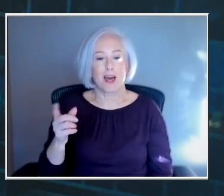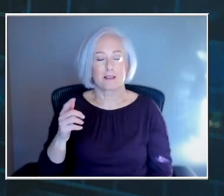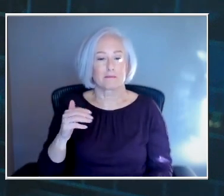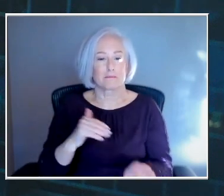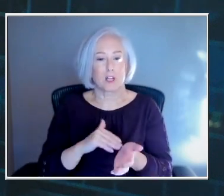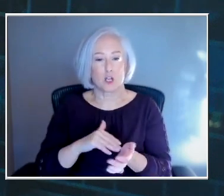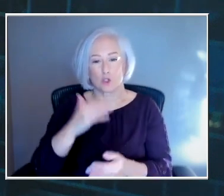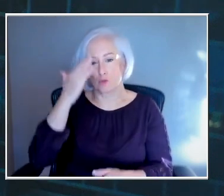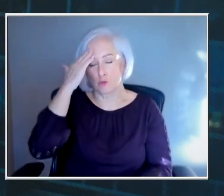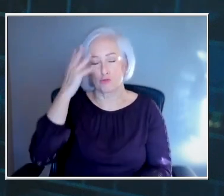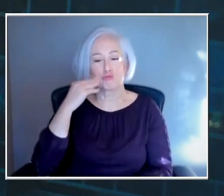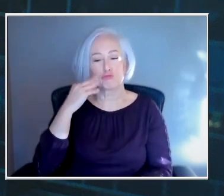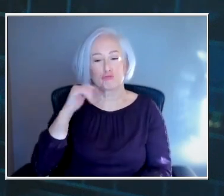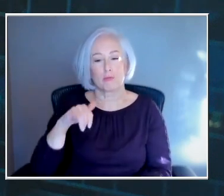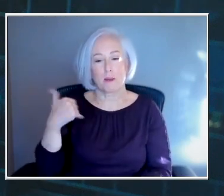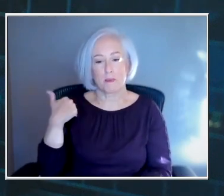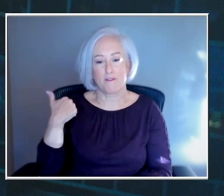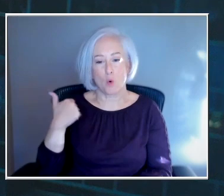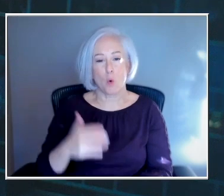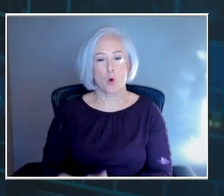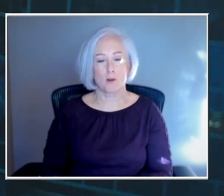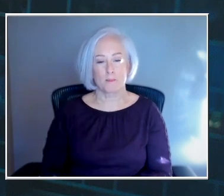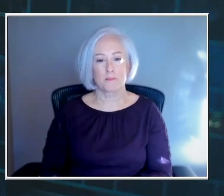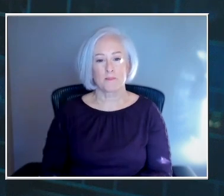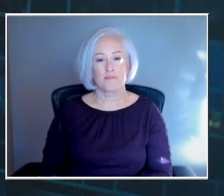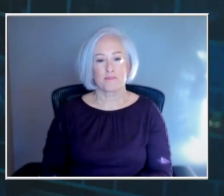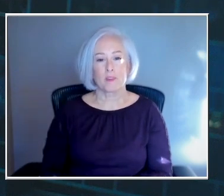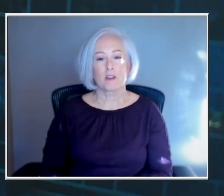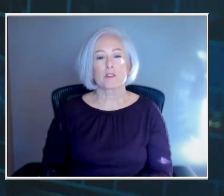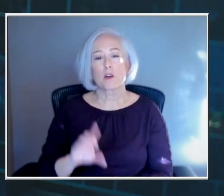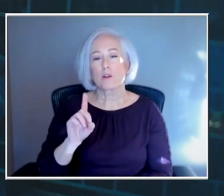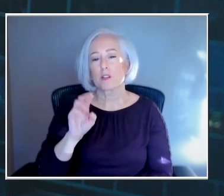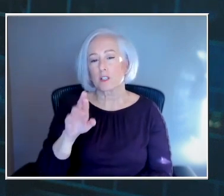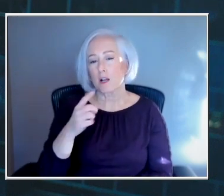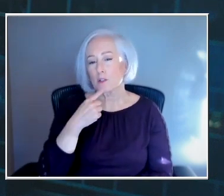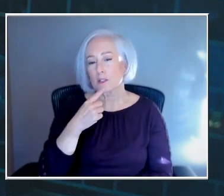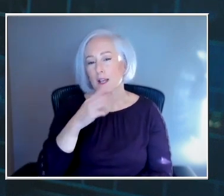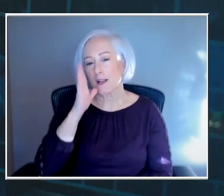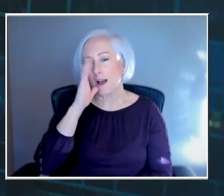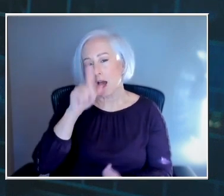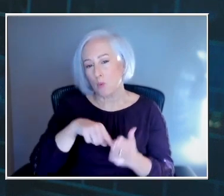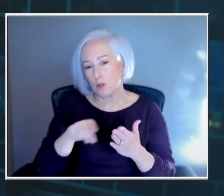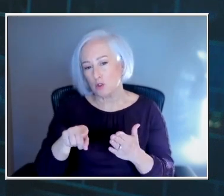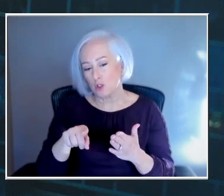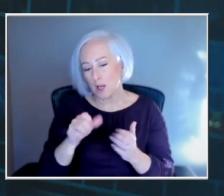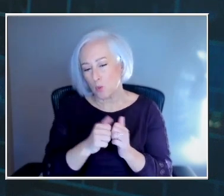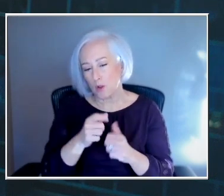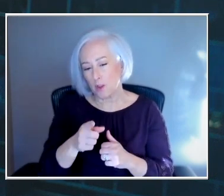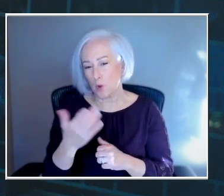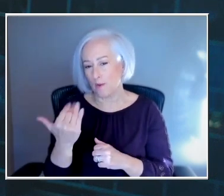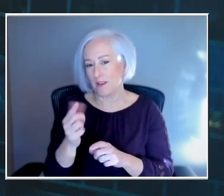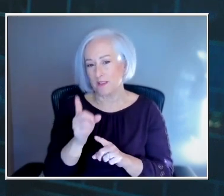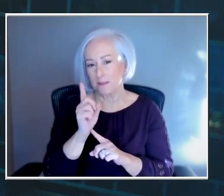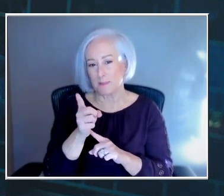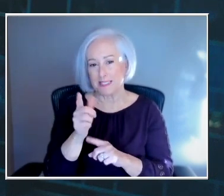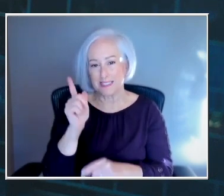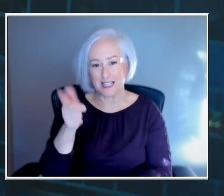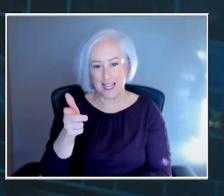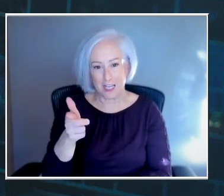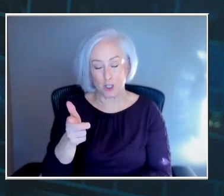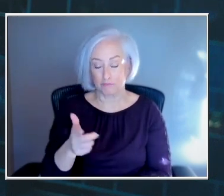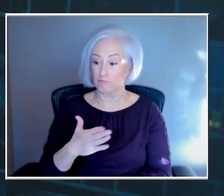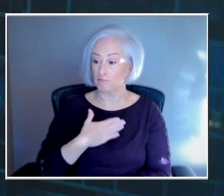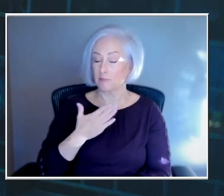headaches. And so then she said that, okay, I'll check on you in 15 minutes. And by the time she checked on me, I